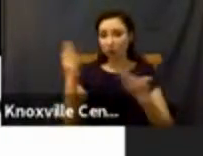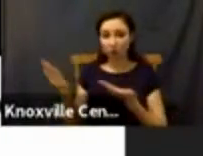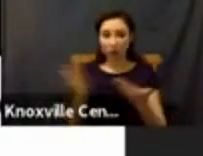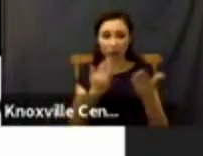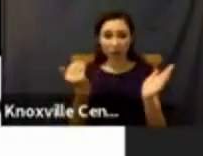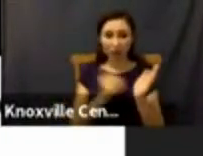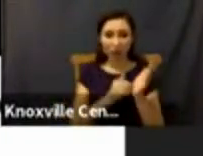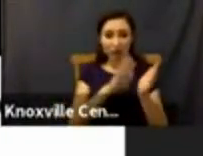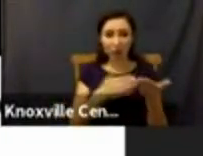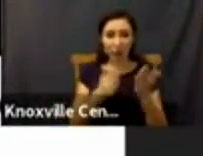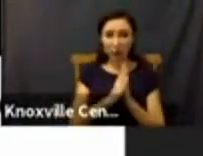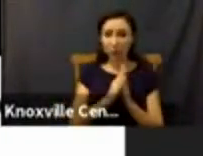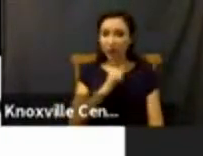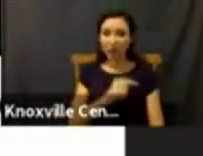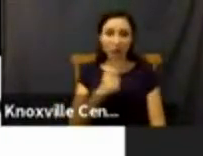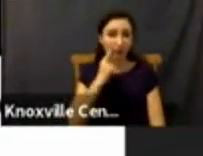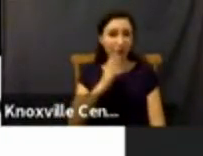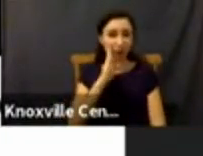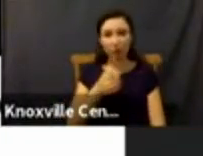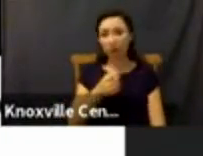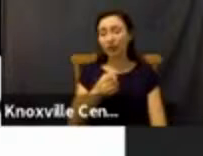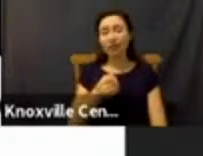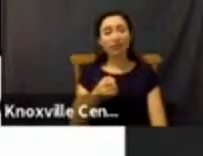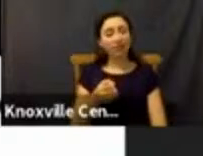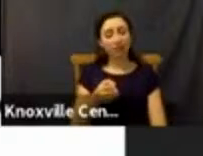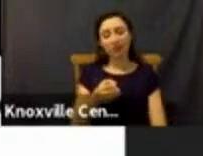really don't sense we're going to land in a